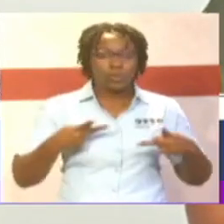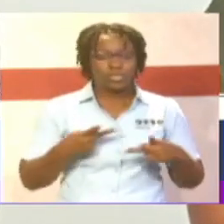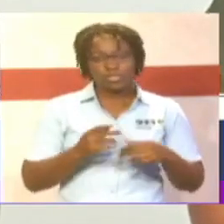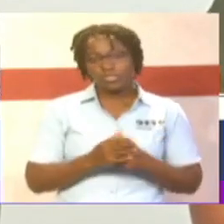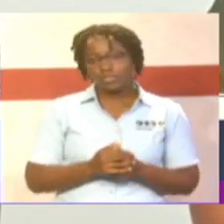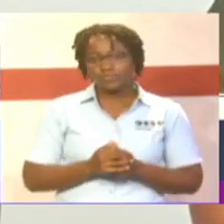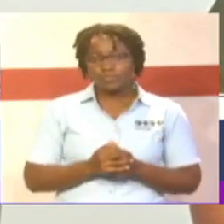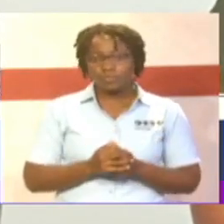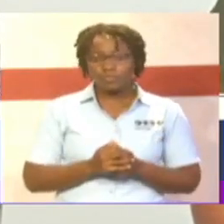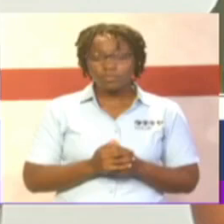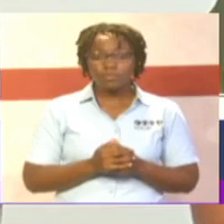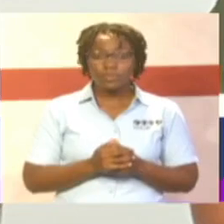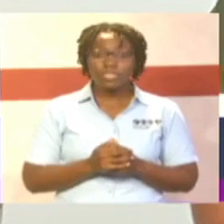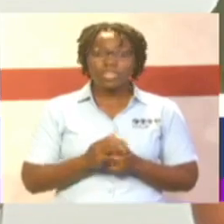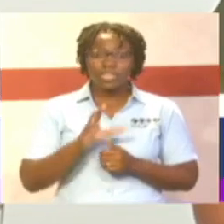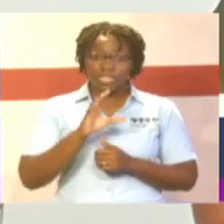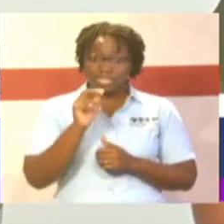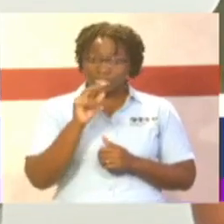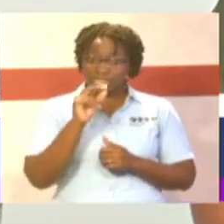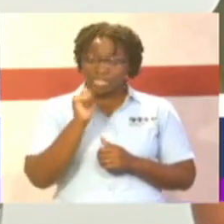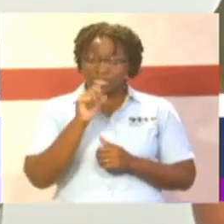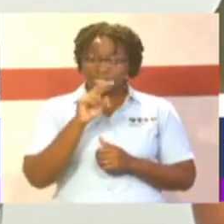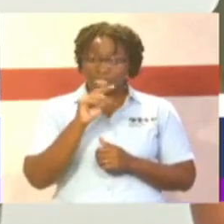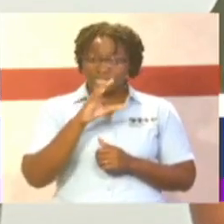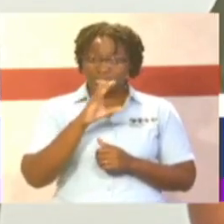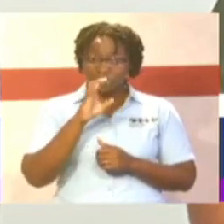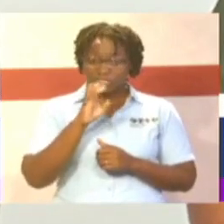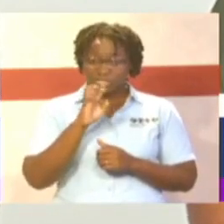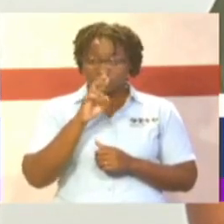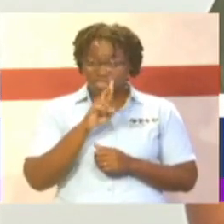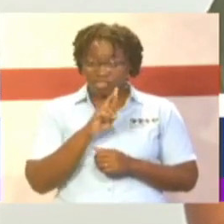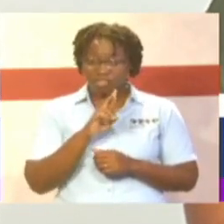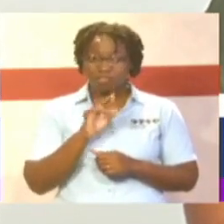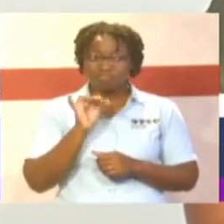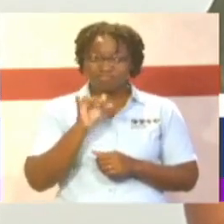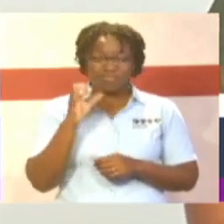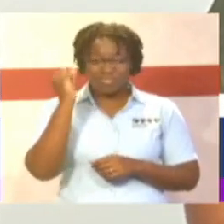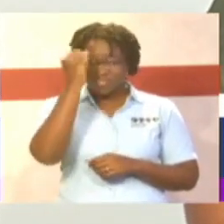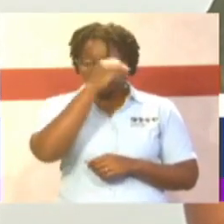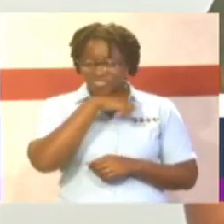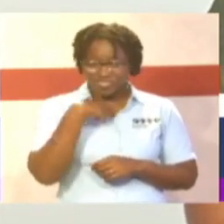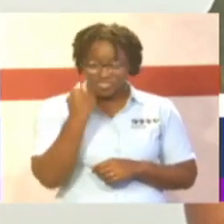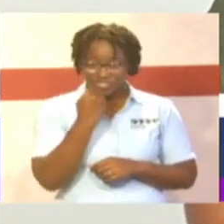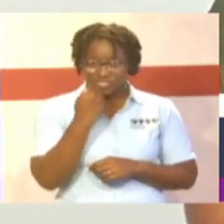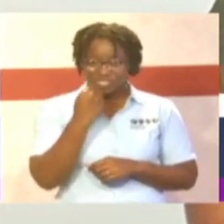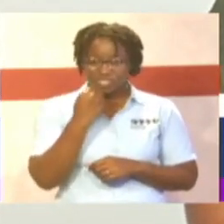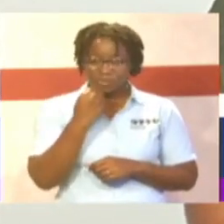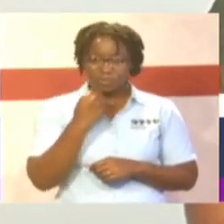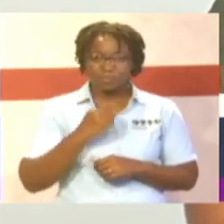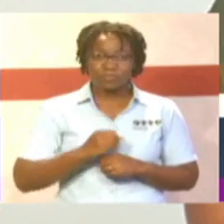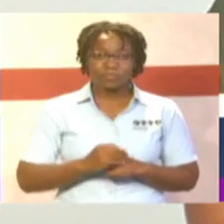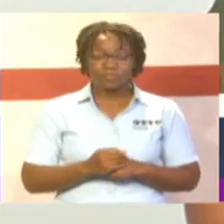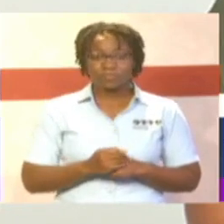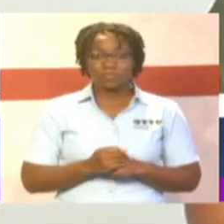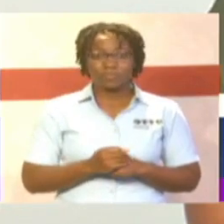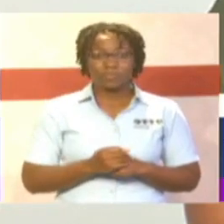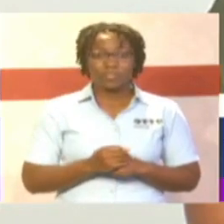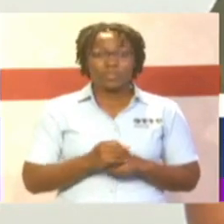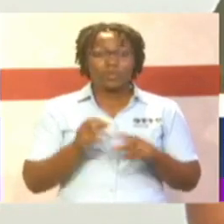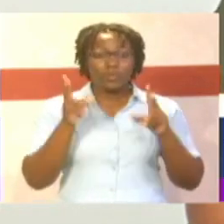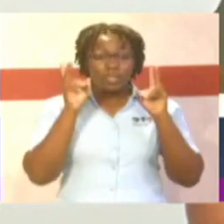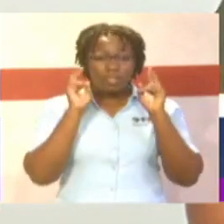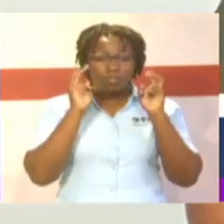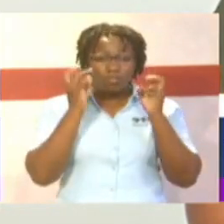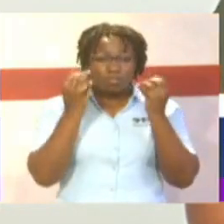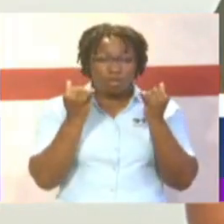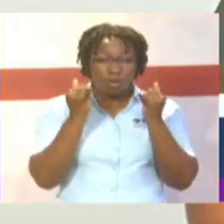or NCDs, and although it may not be thought of as such, it is one of the comorbid conditions that you have been hearing about when